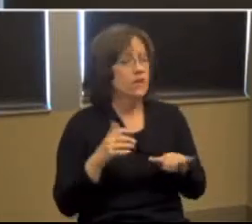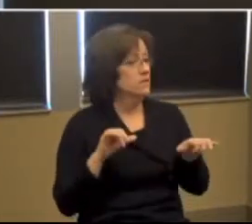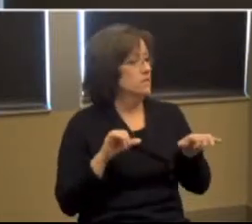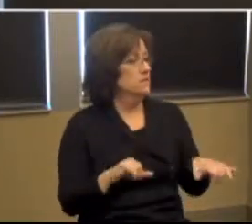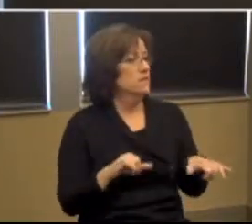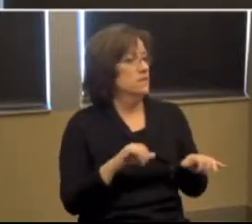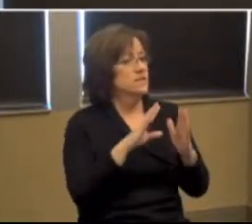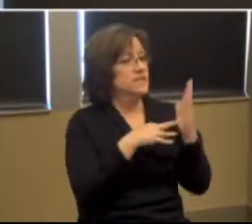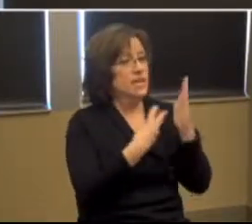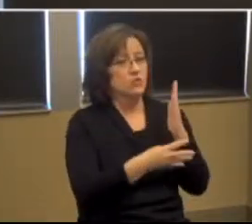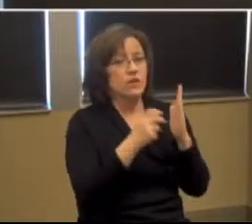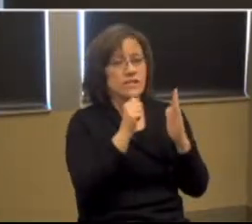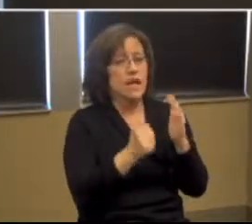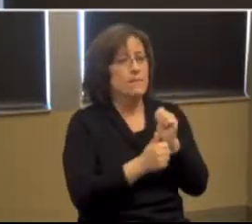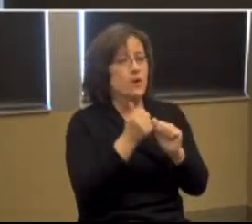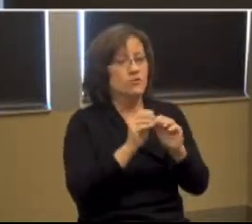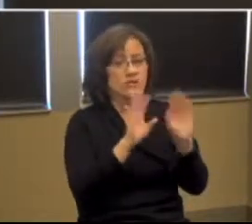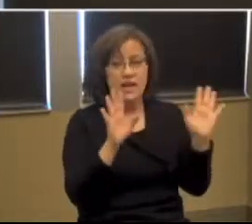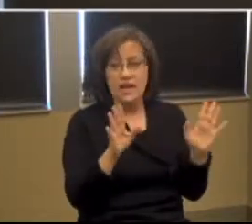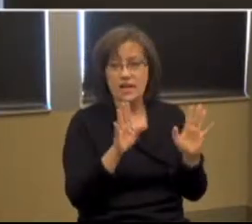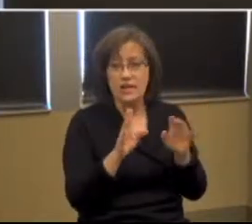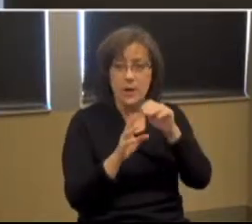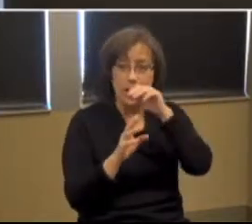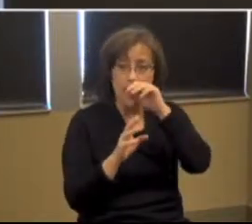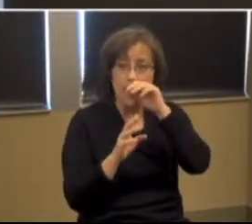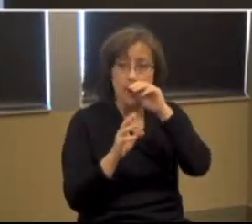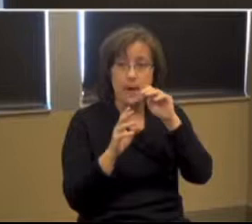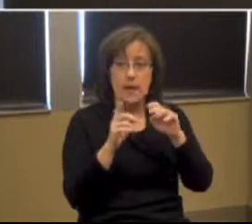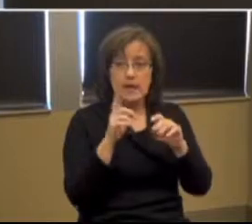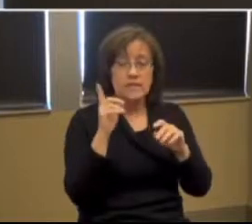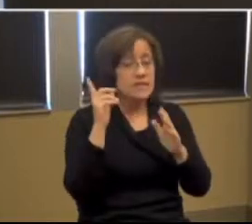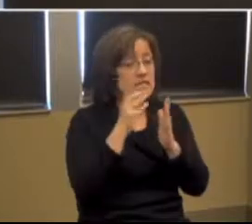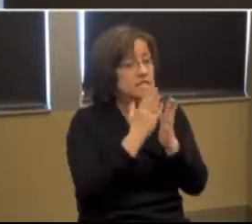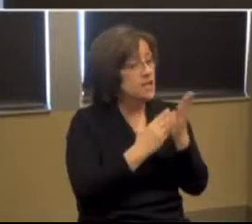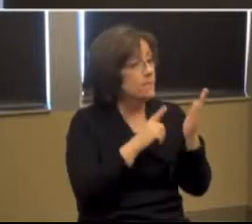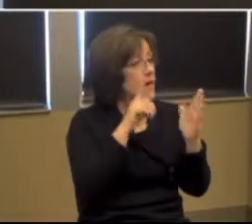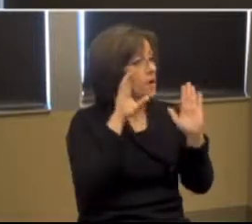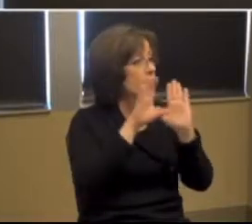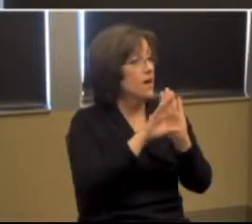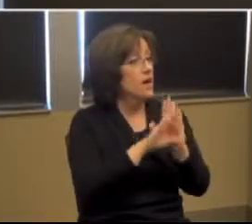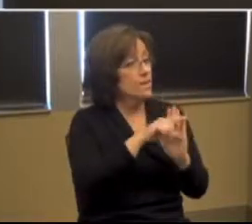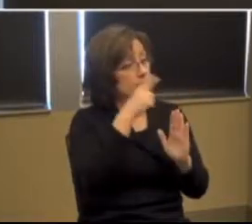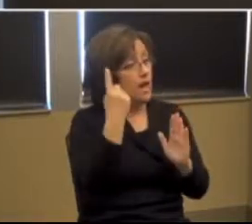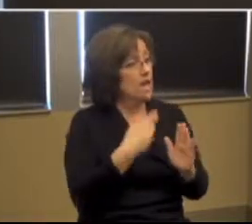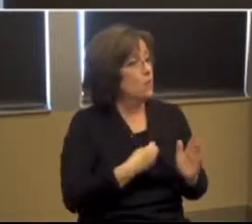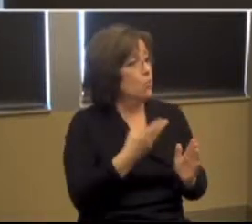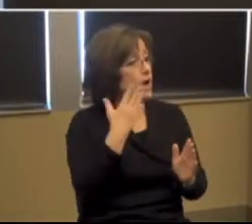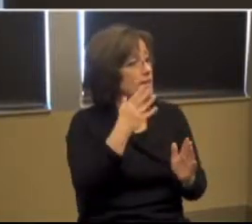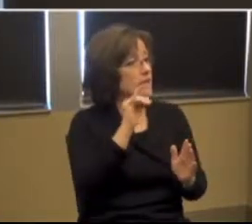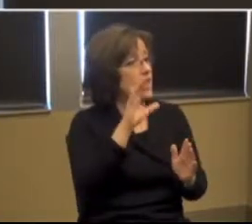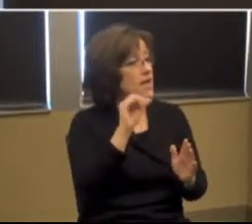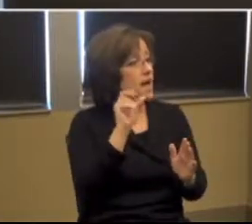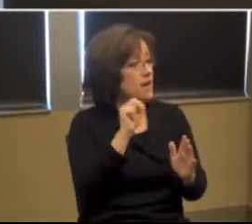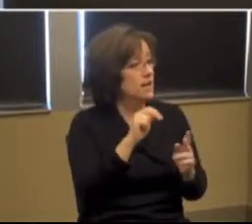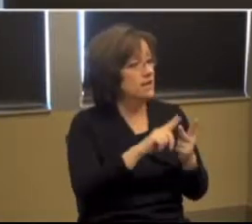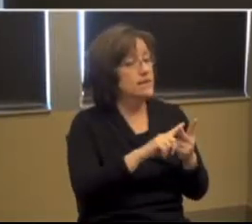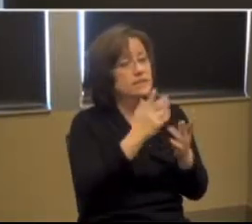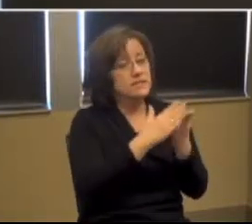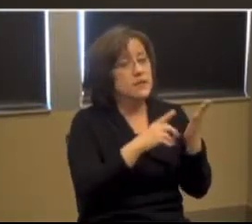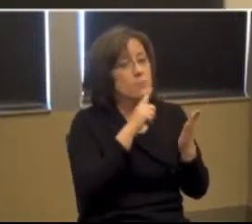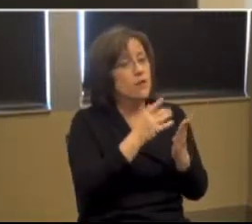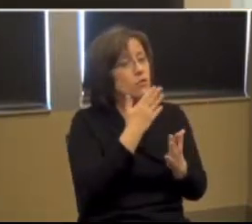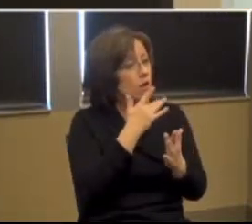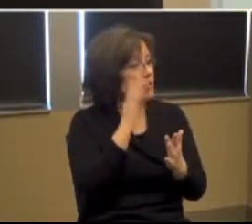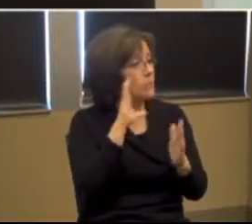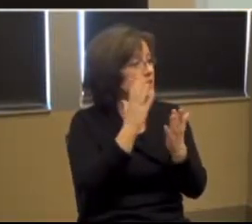the most clear, but what you would see if you could see it very clearly is some of those are icons, black and white icons. Some are color pictures,